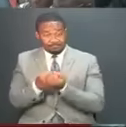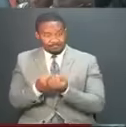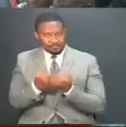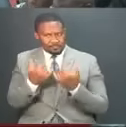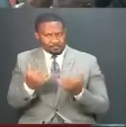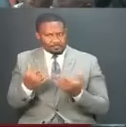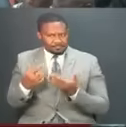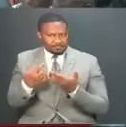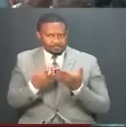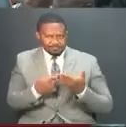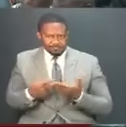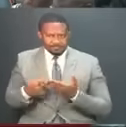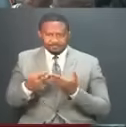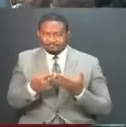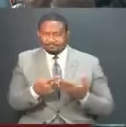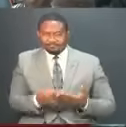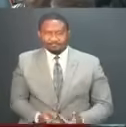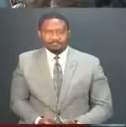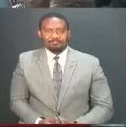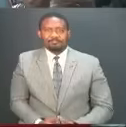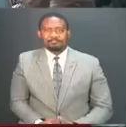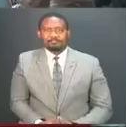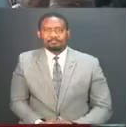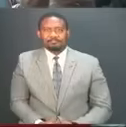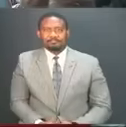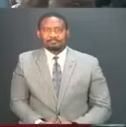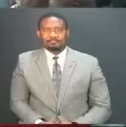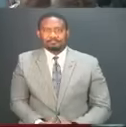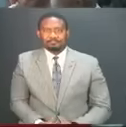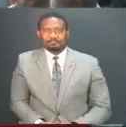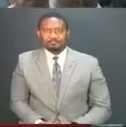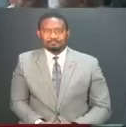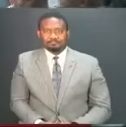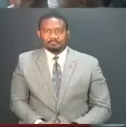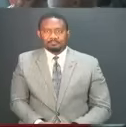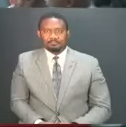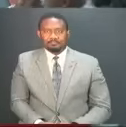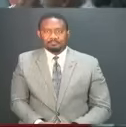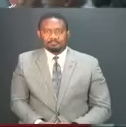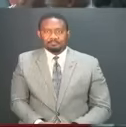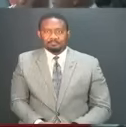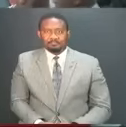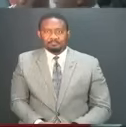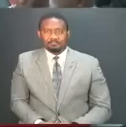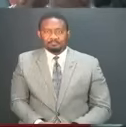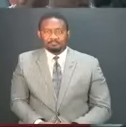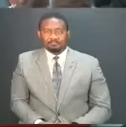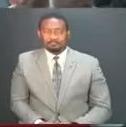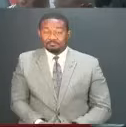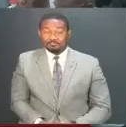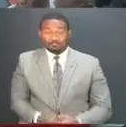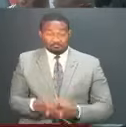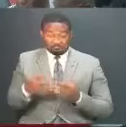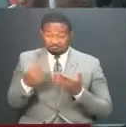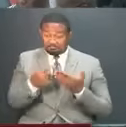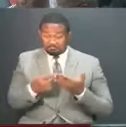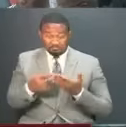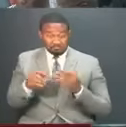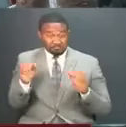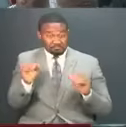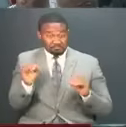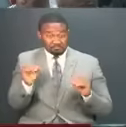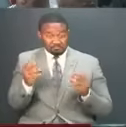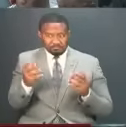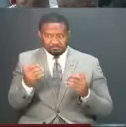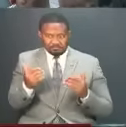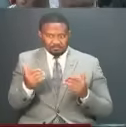consideration of the House. Honorable members, There being no further consideration, I